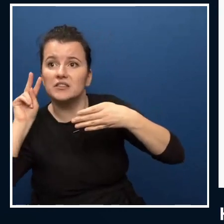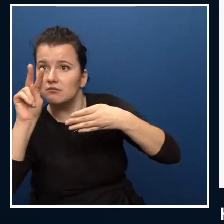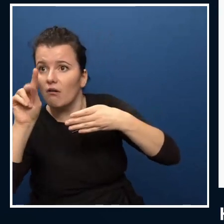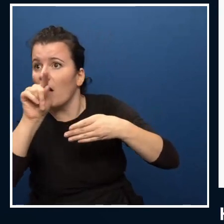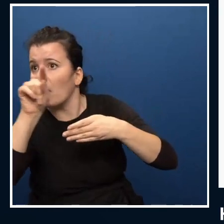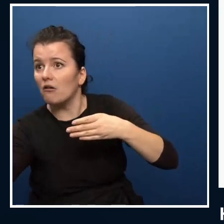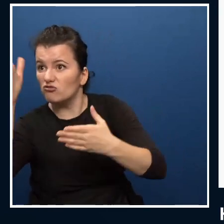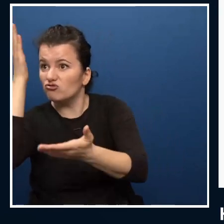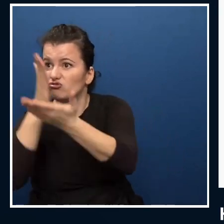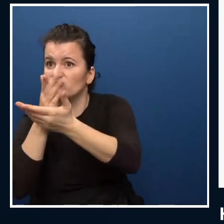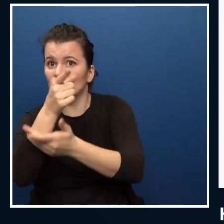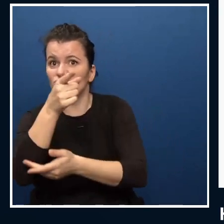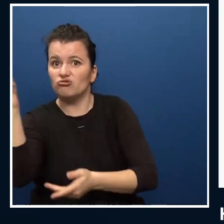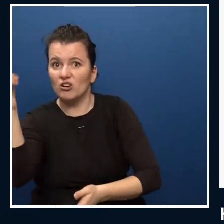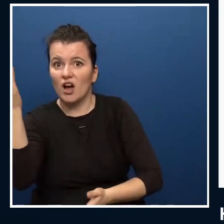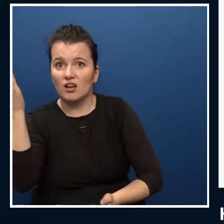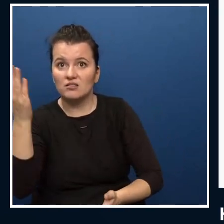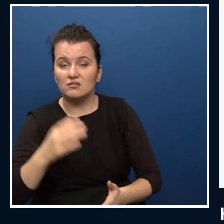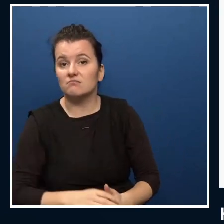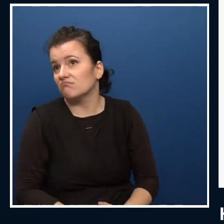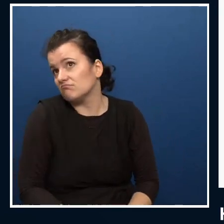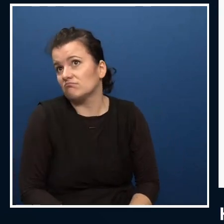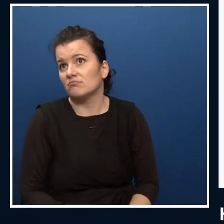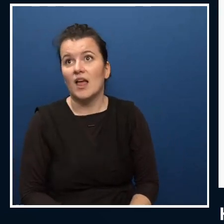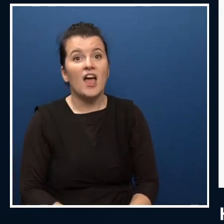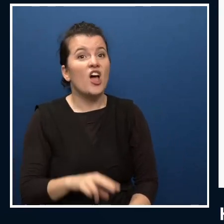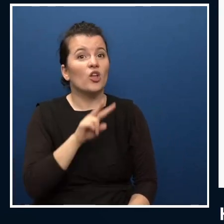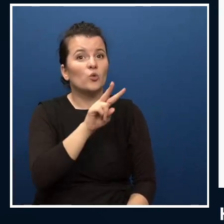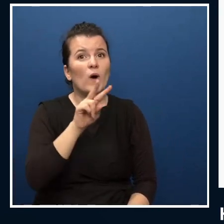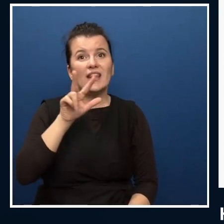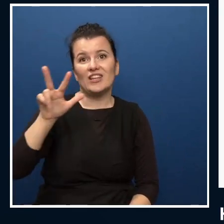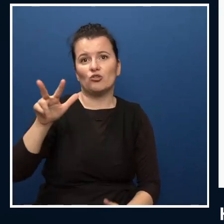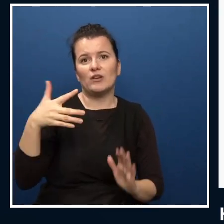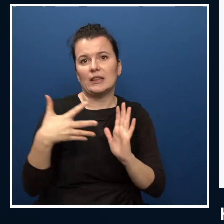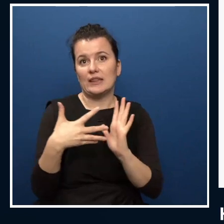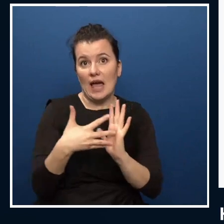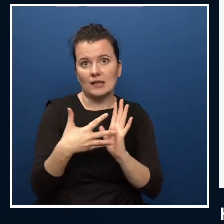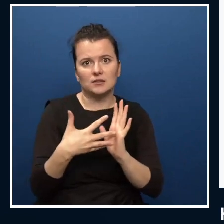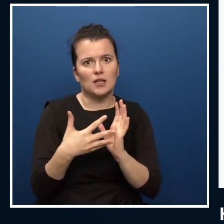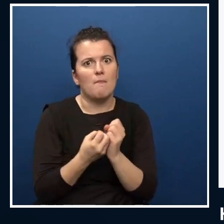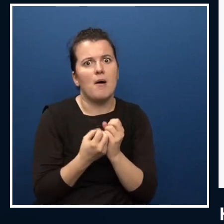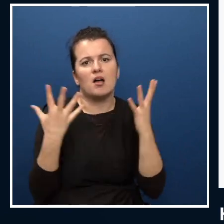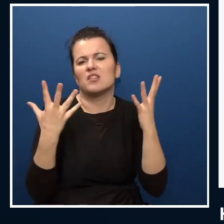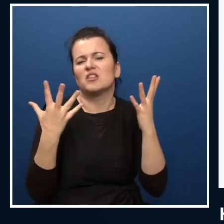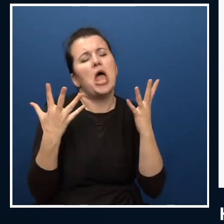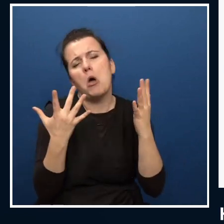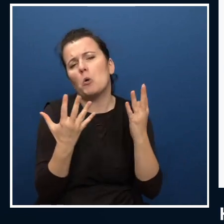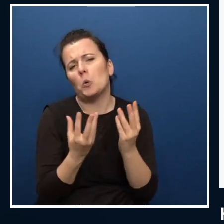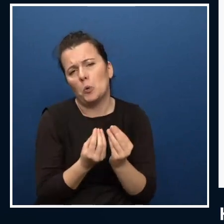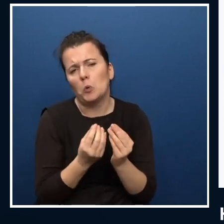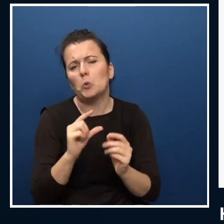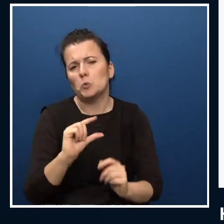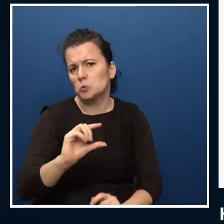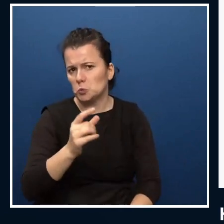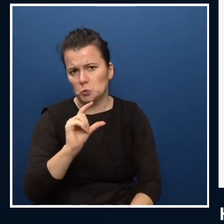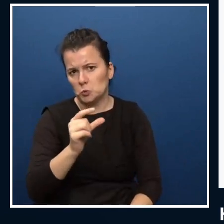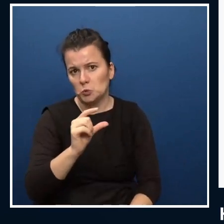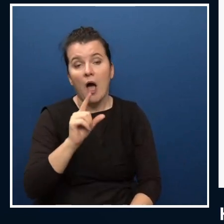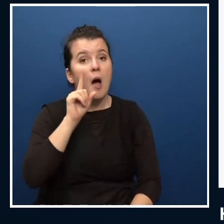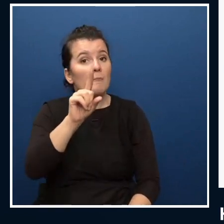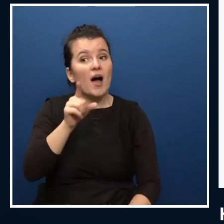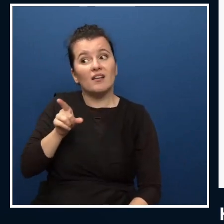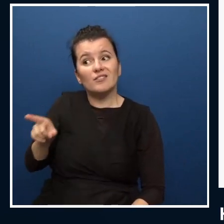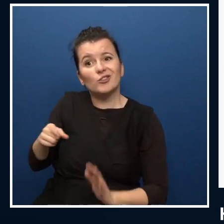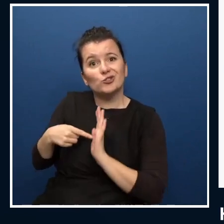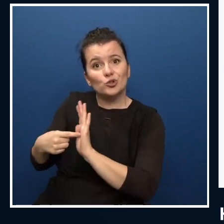just a brochureware website and 23 tests isn't a lot, but those tests check to make sure URLs didn't break, that the site still compiles,